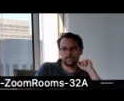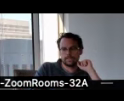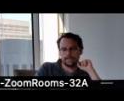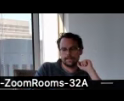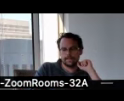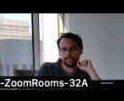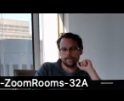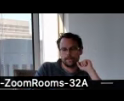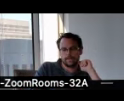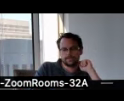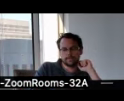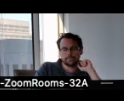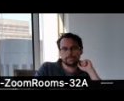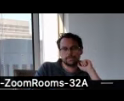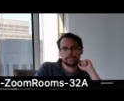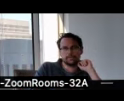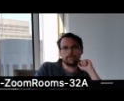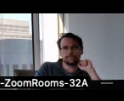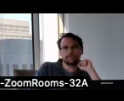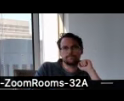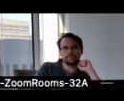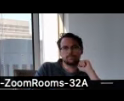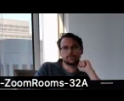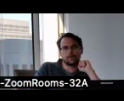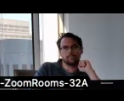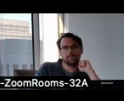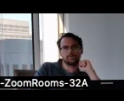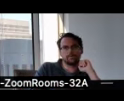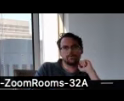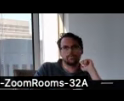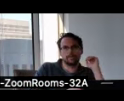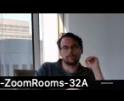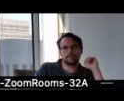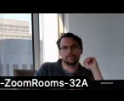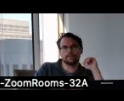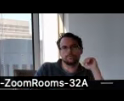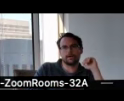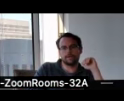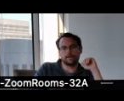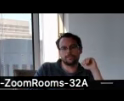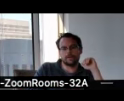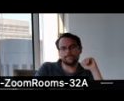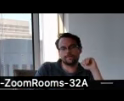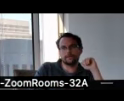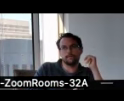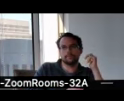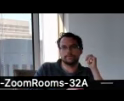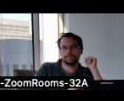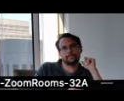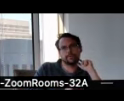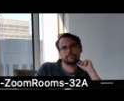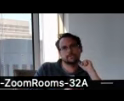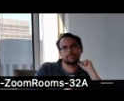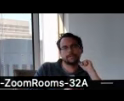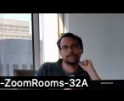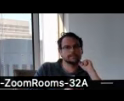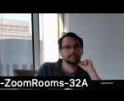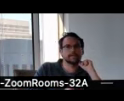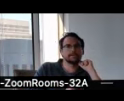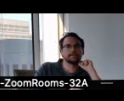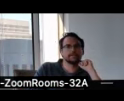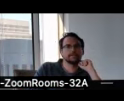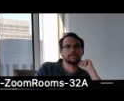equity. Typically, like you often see people come with you who immediately want to do for-profit and nonprofit, and just my personal